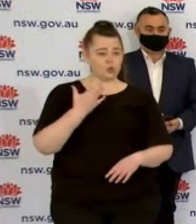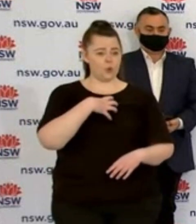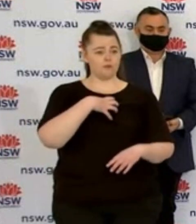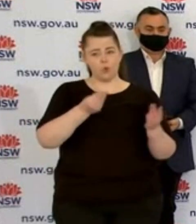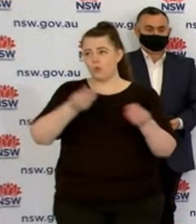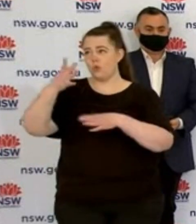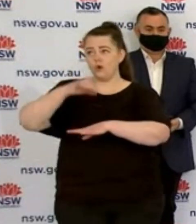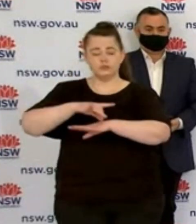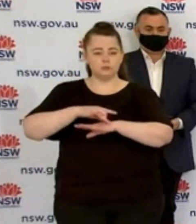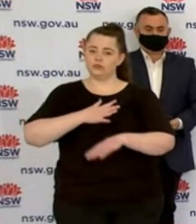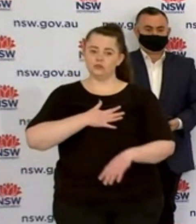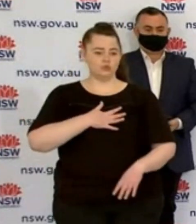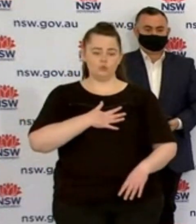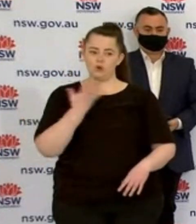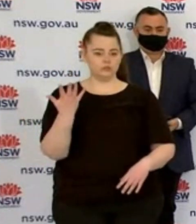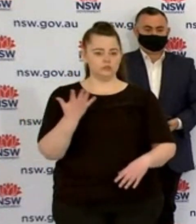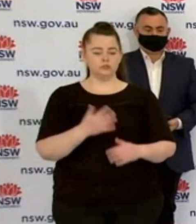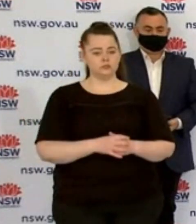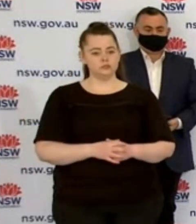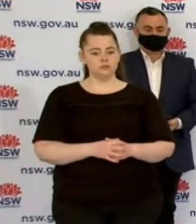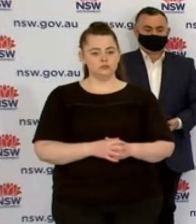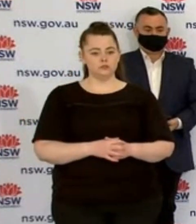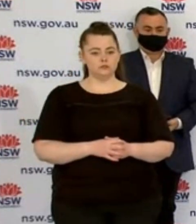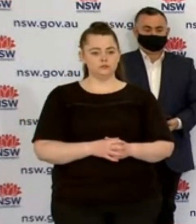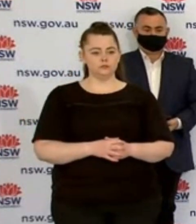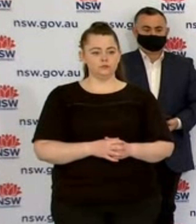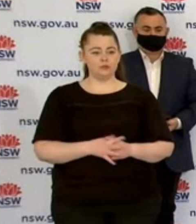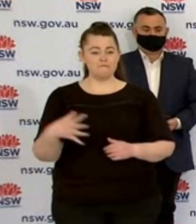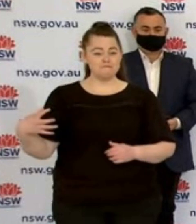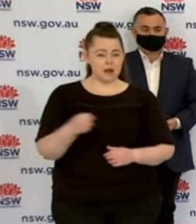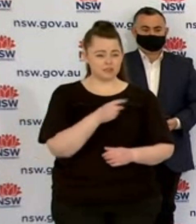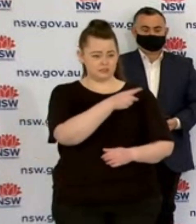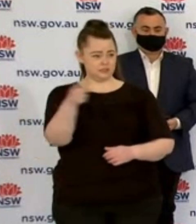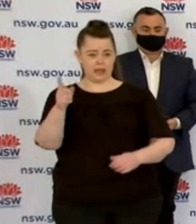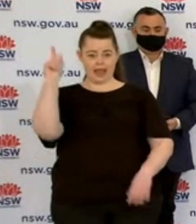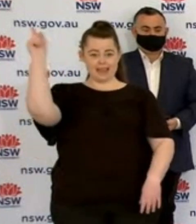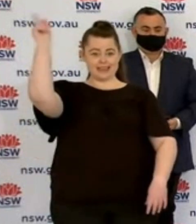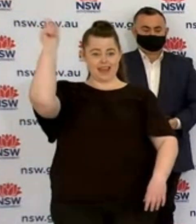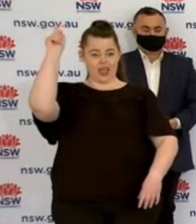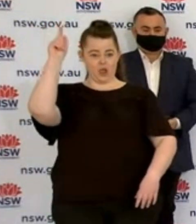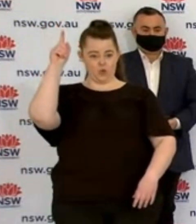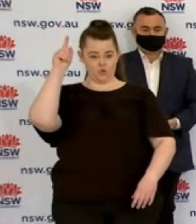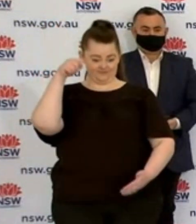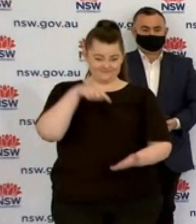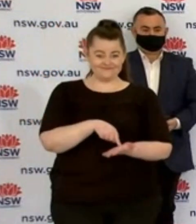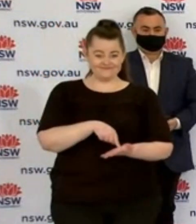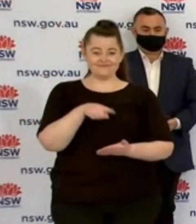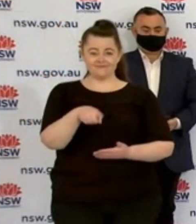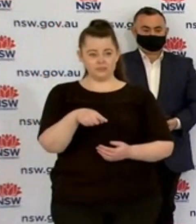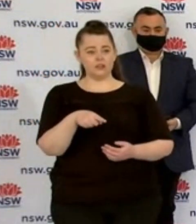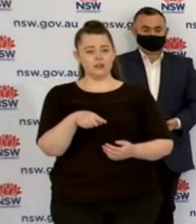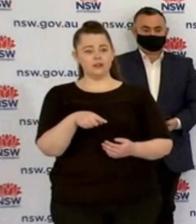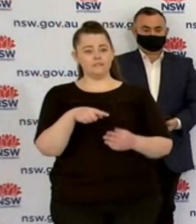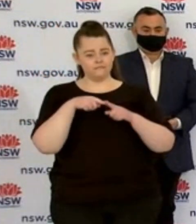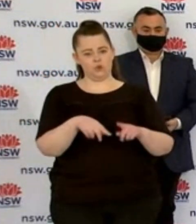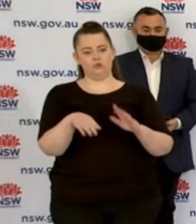us to act and adhere urgently and not have any degree of complacency, even though we